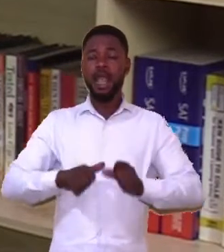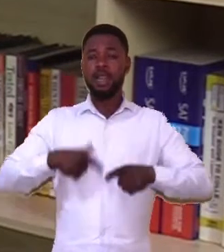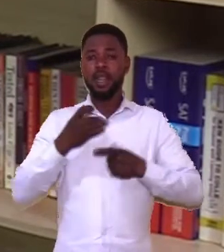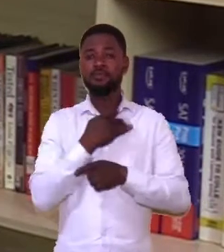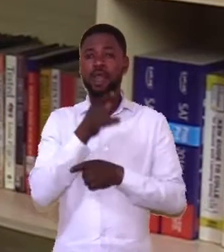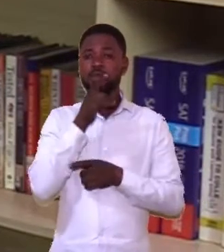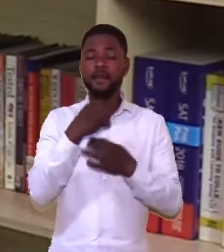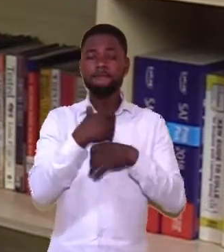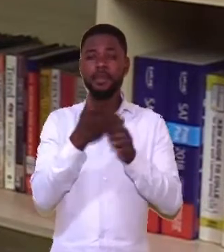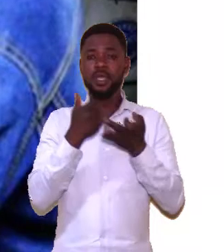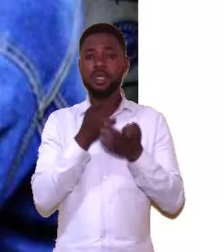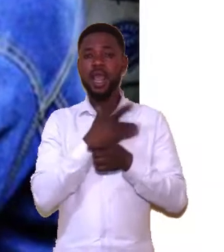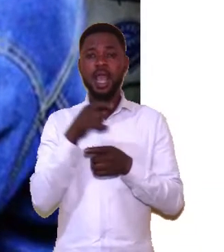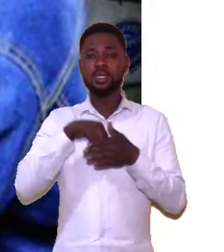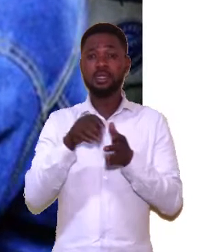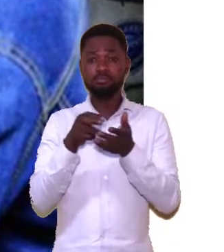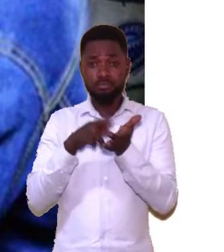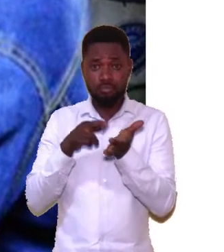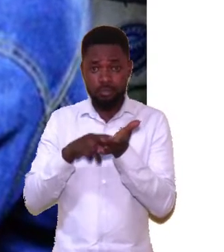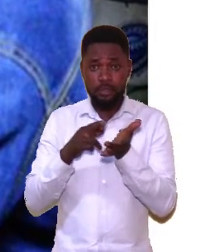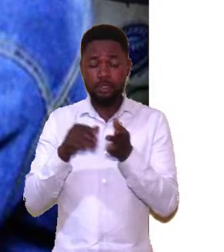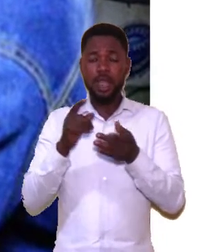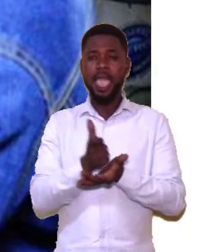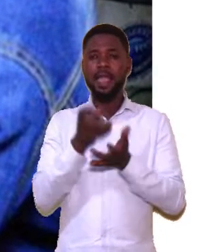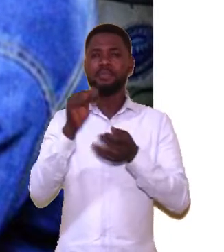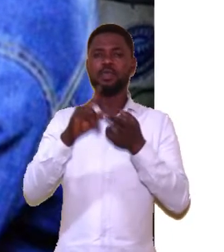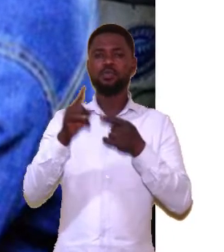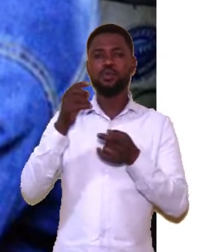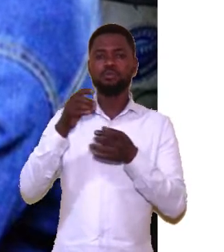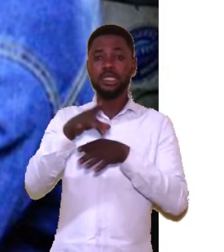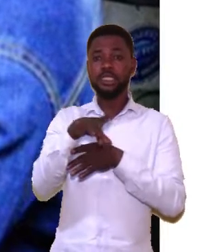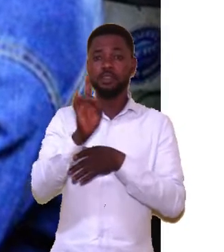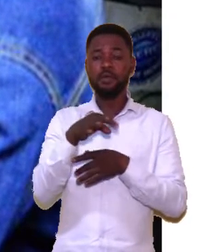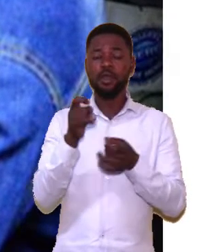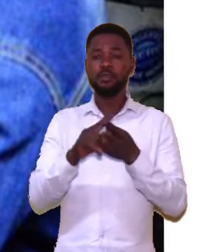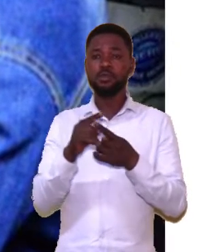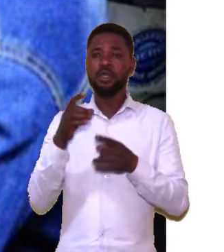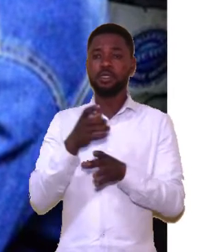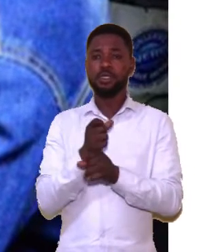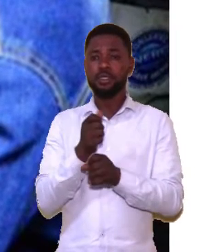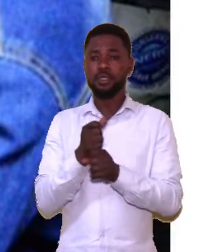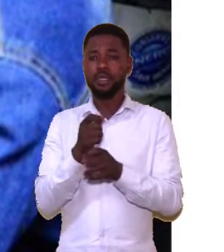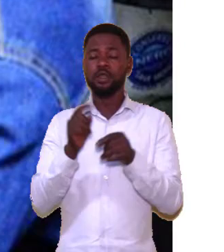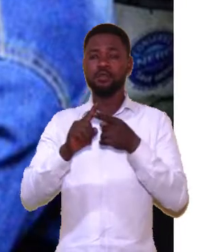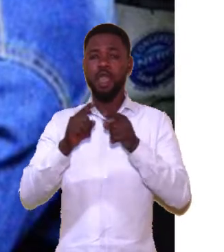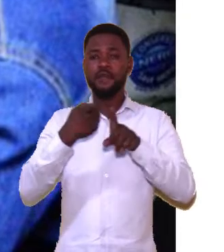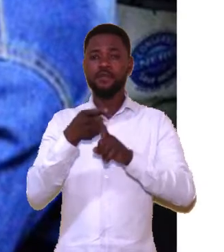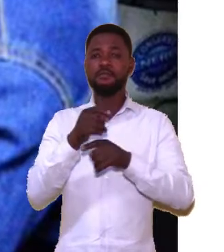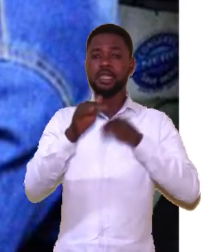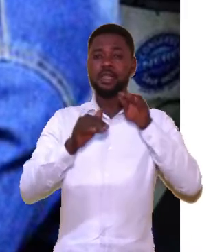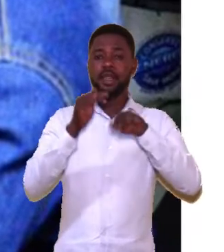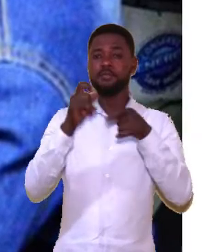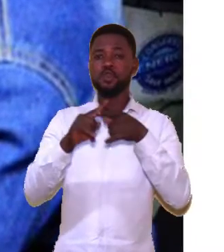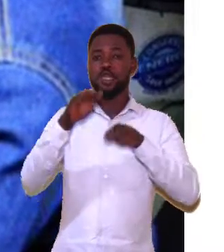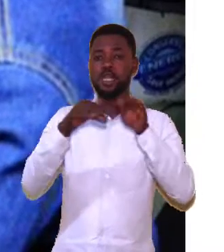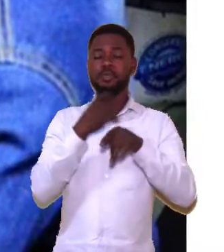longer abstract for the kids. And then the inquiry-based learning helps them to discover, builds together a scaffolding that helps them go from step to